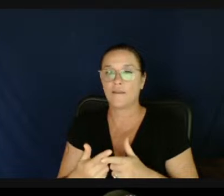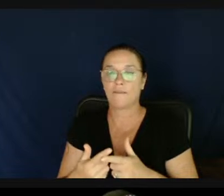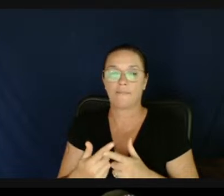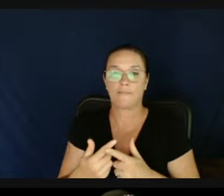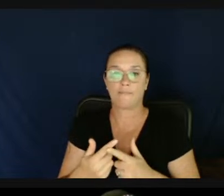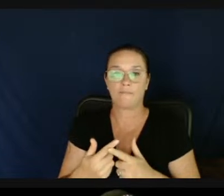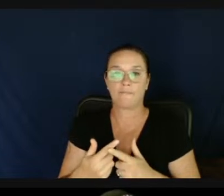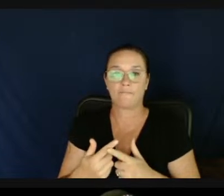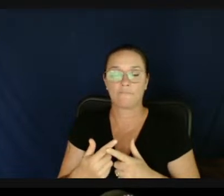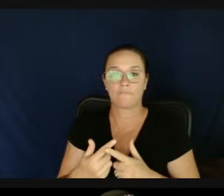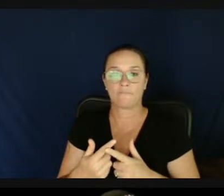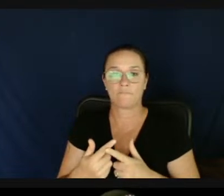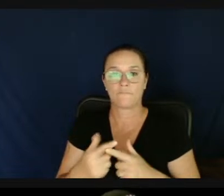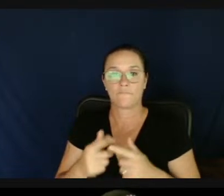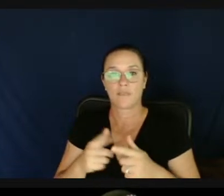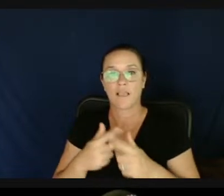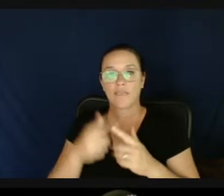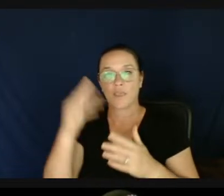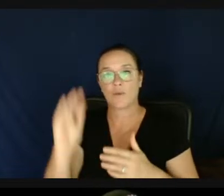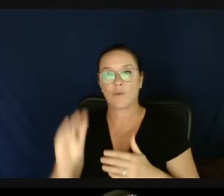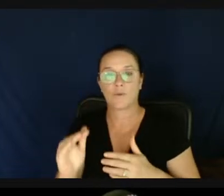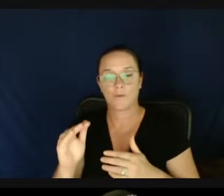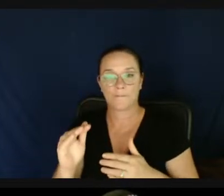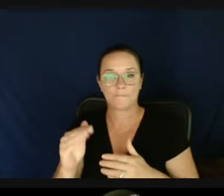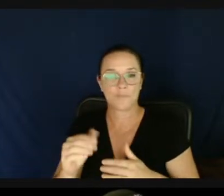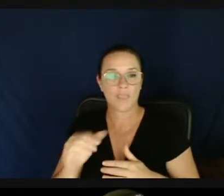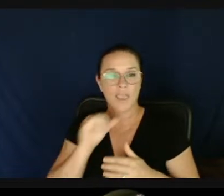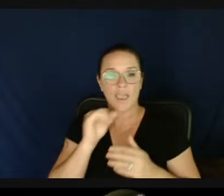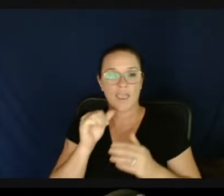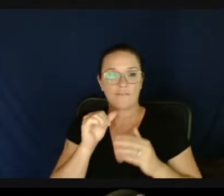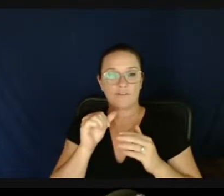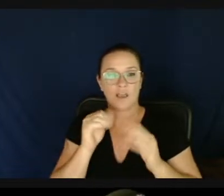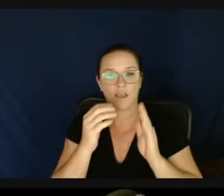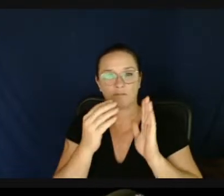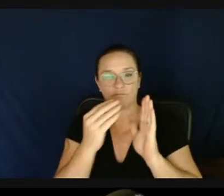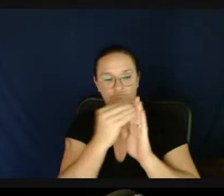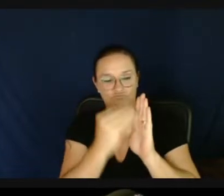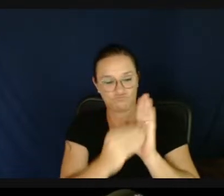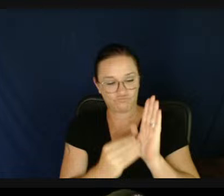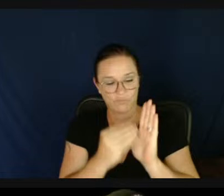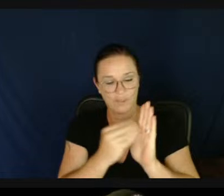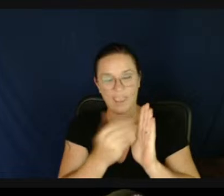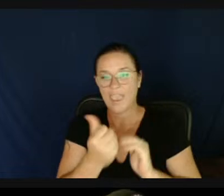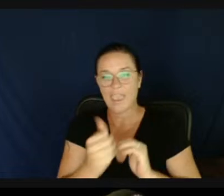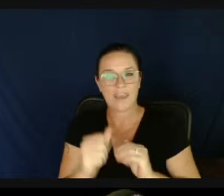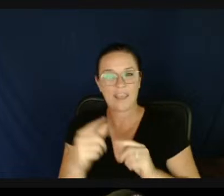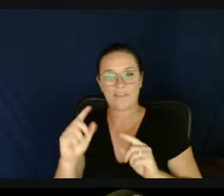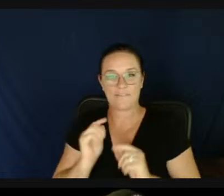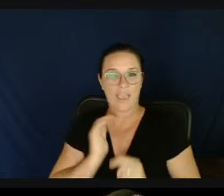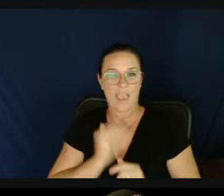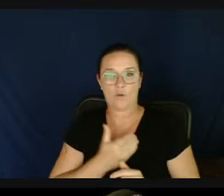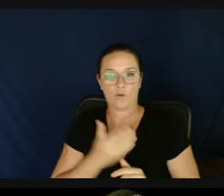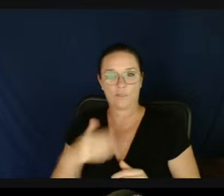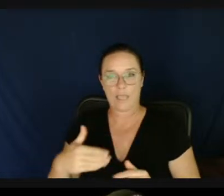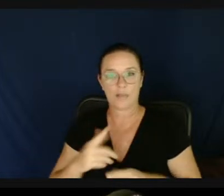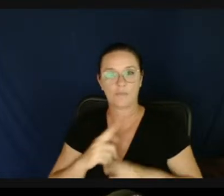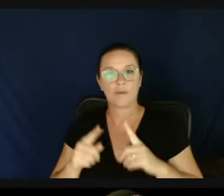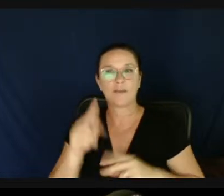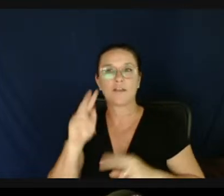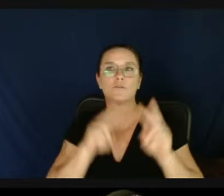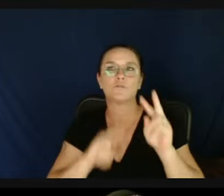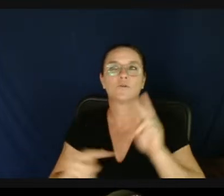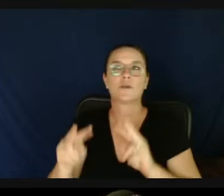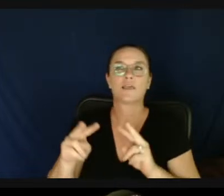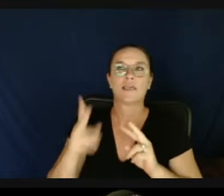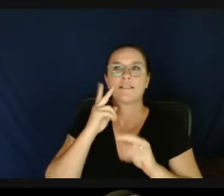feel like I have not plotted any of our fountains from 2024-25 in this fashion, but just visually watching them and seeing how high